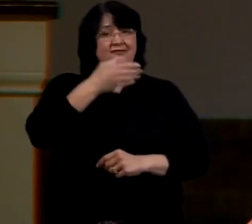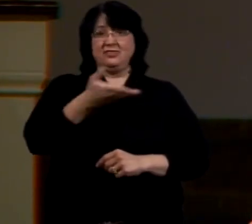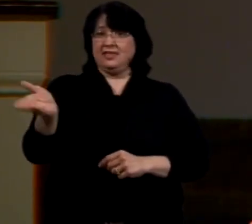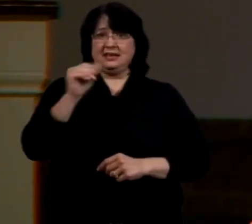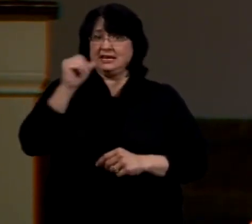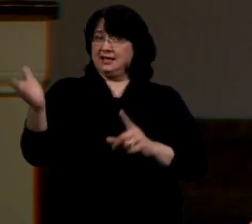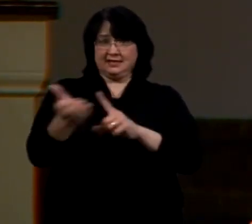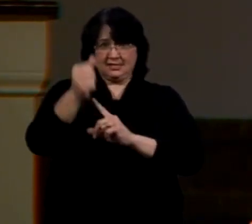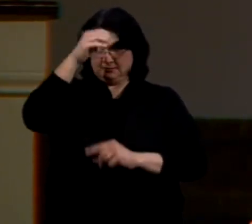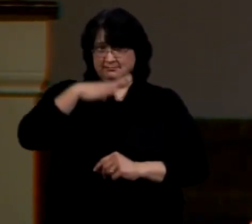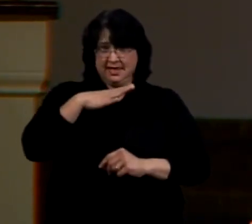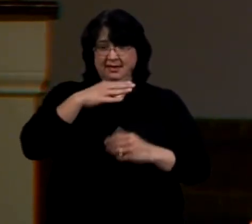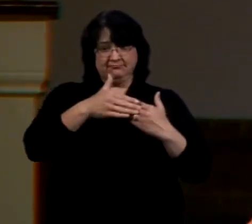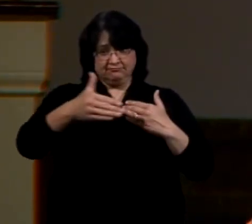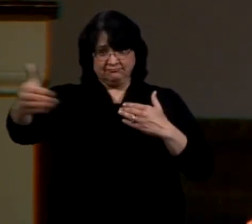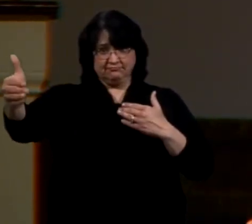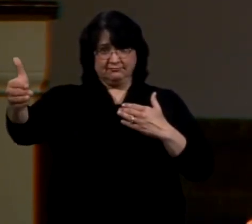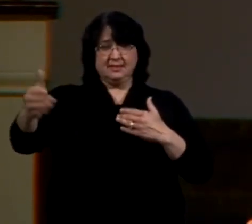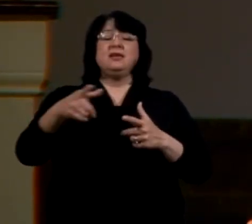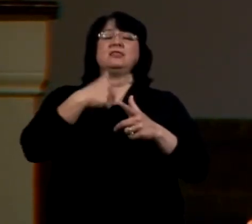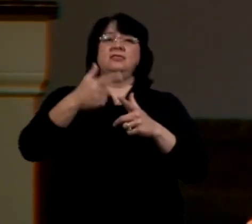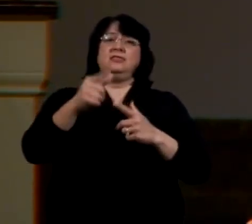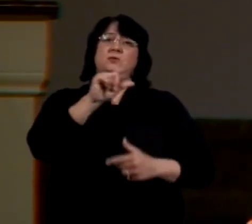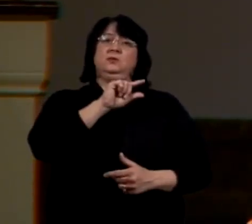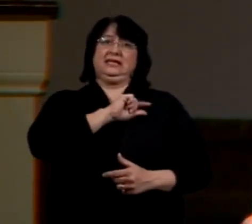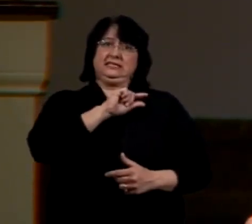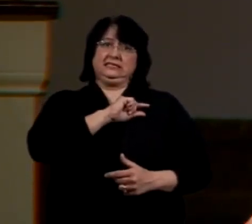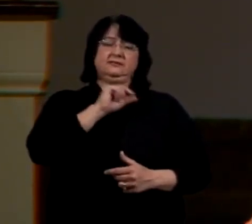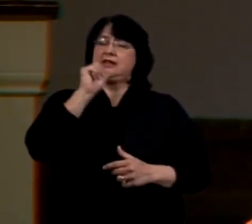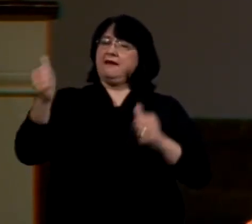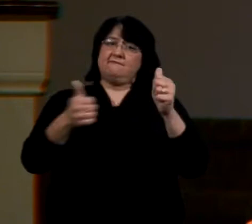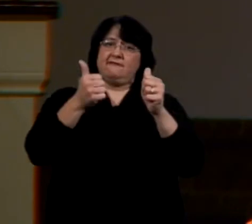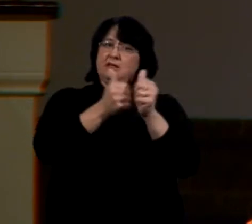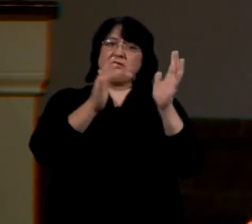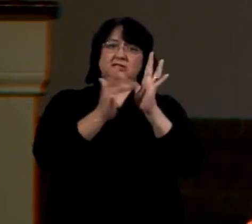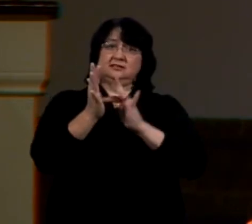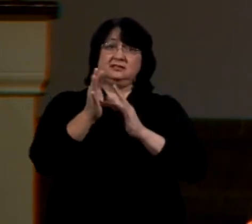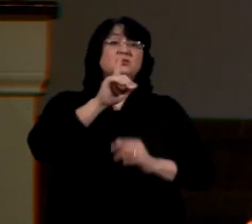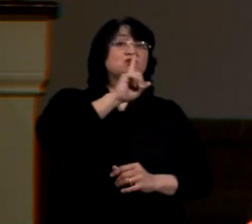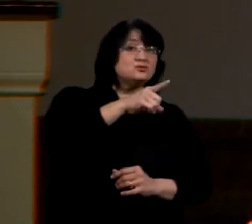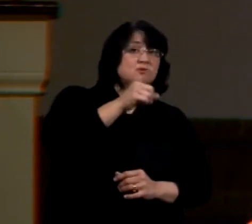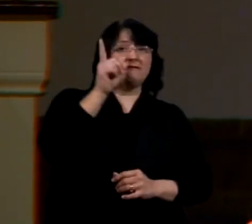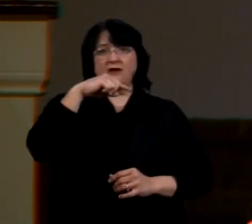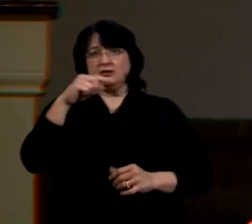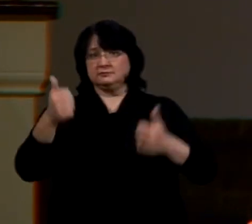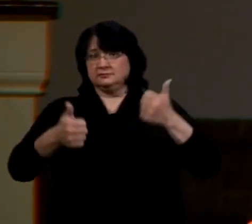men, then they were guilty of not following Jesus, true or false?